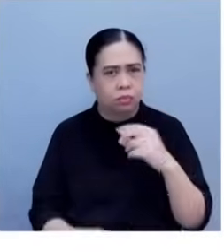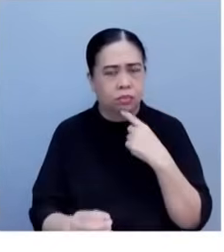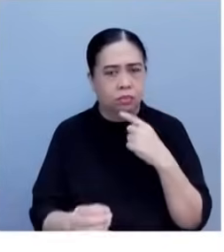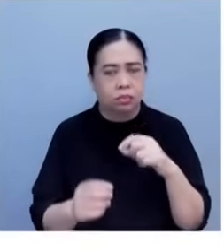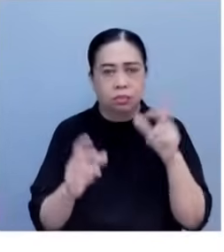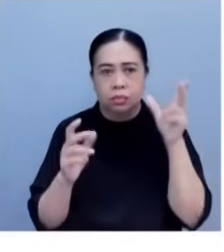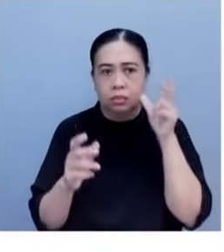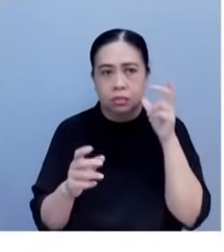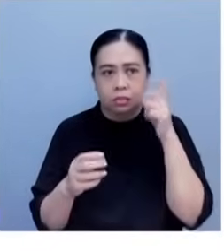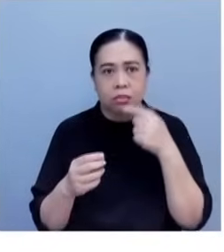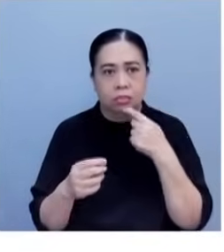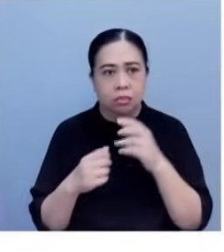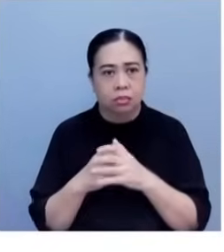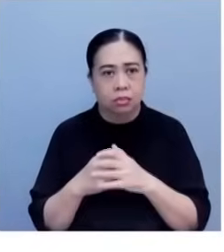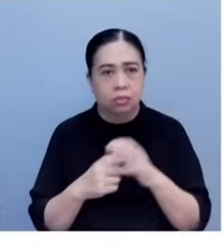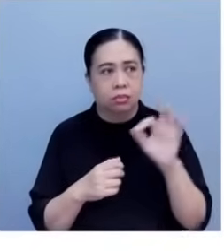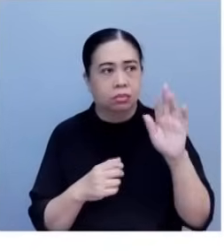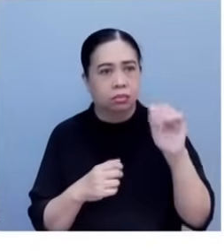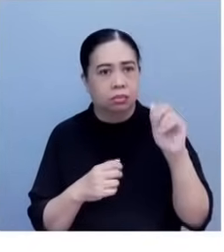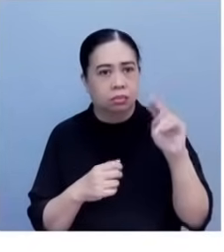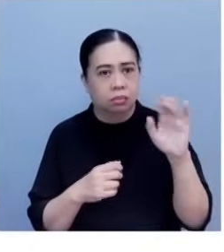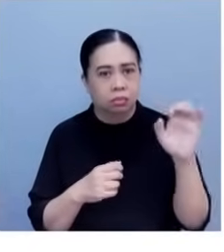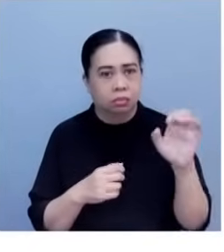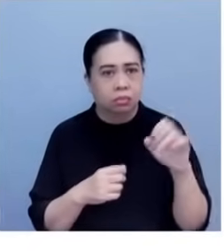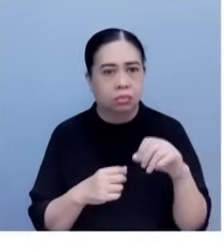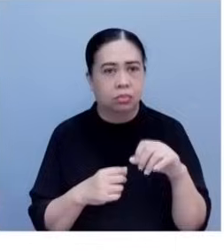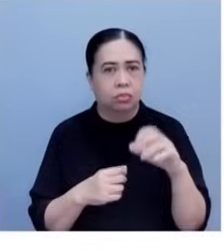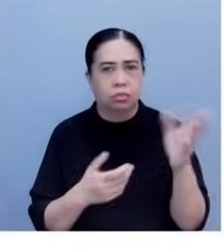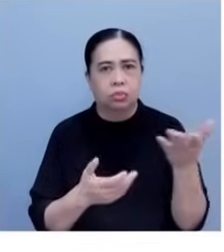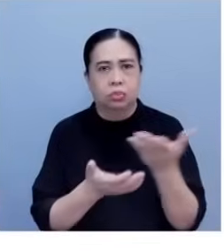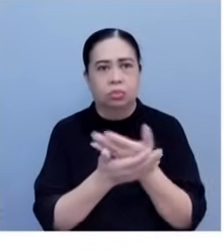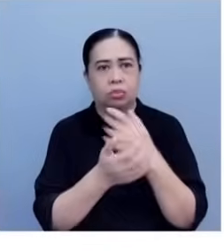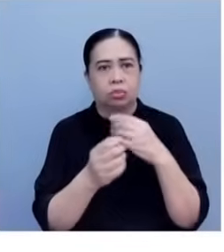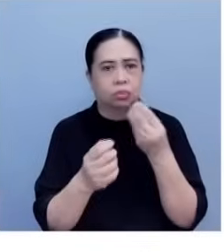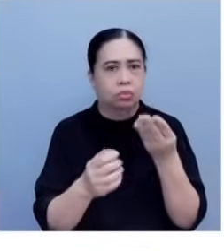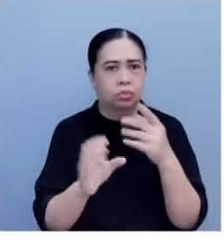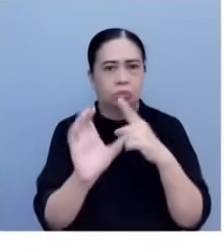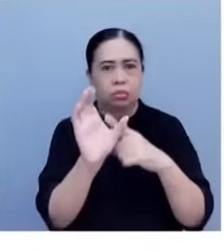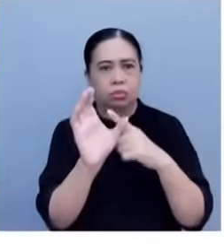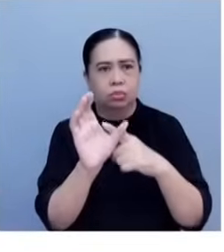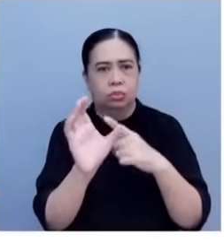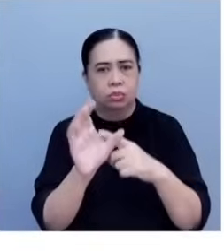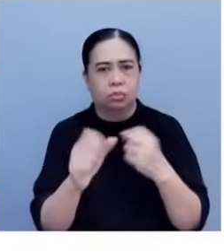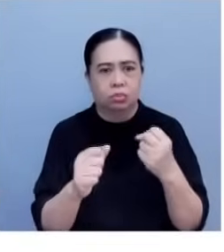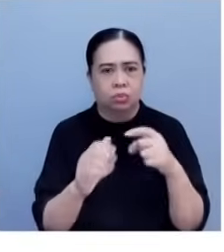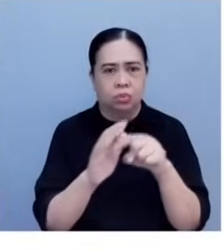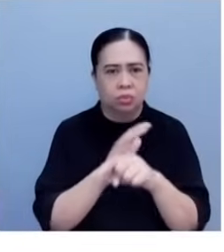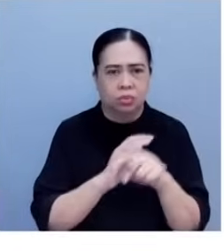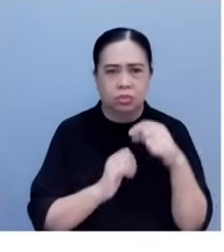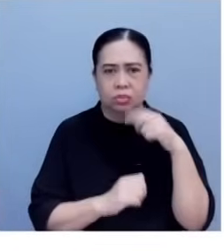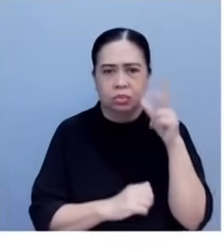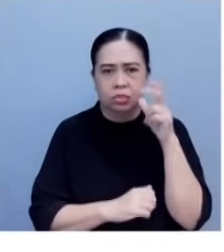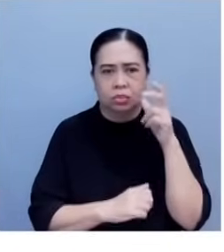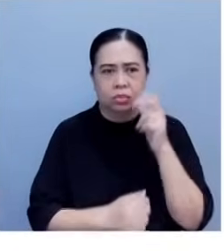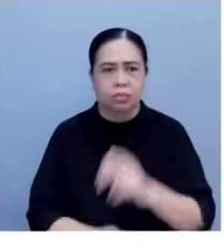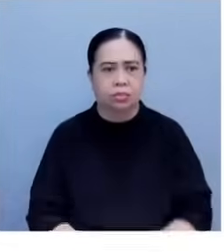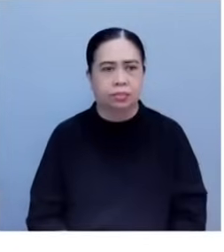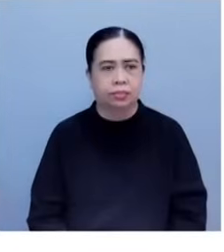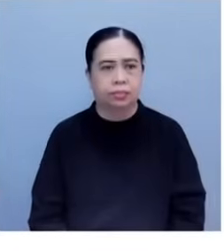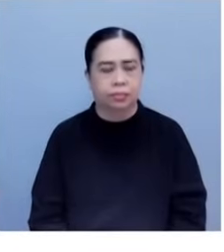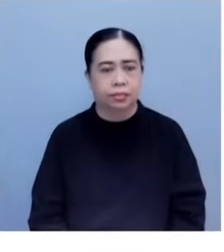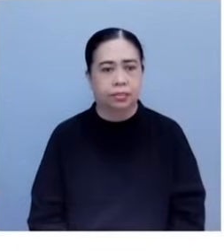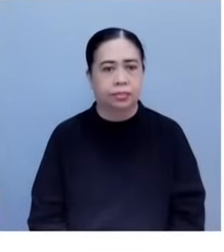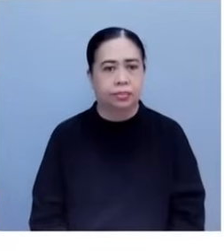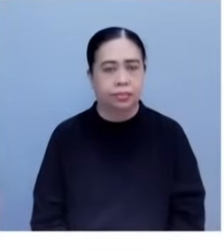was, Franz and then you communists, I want to kill. That's what I heard. Who